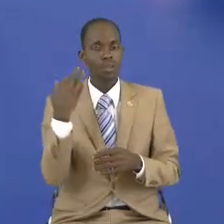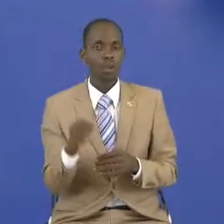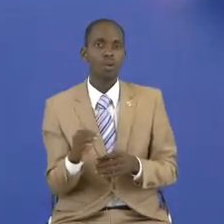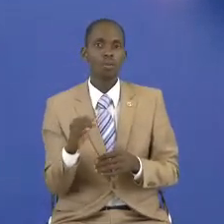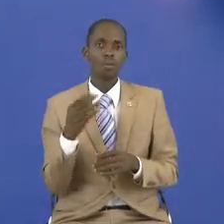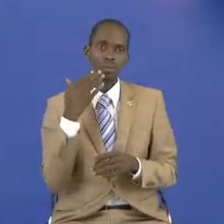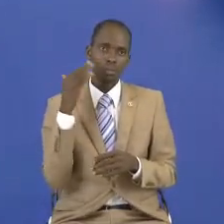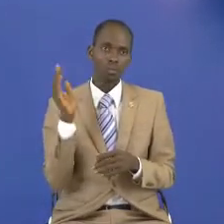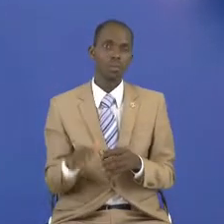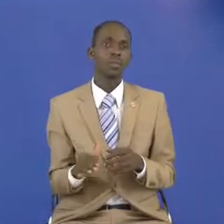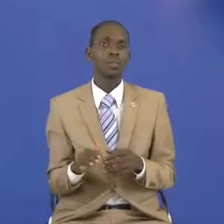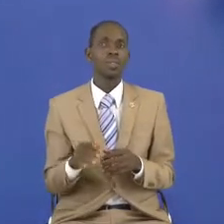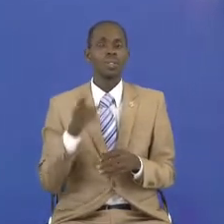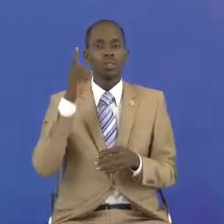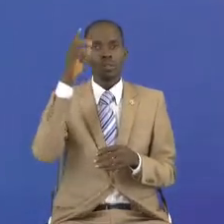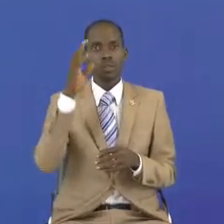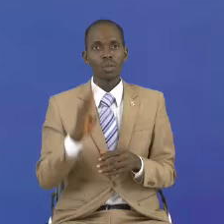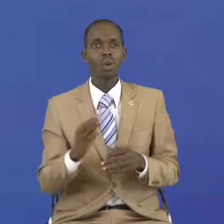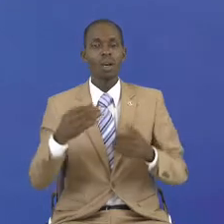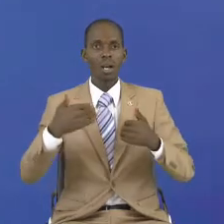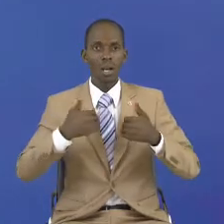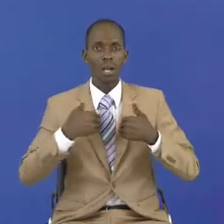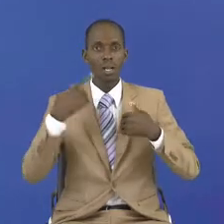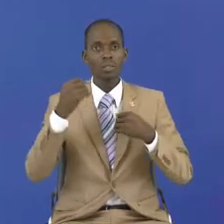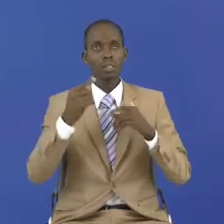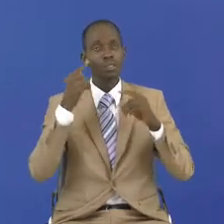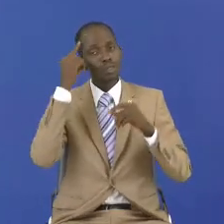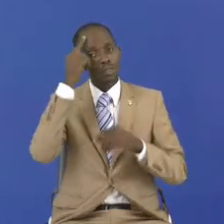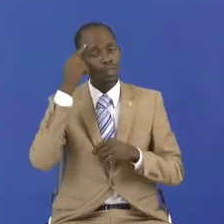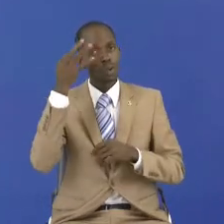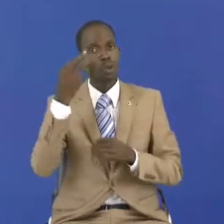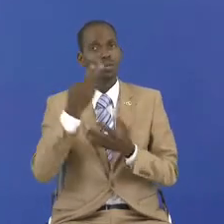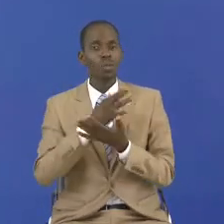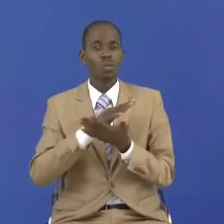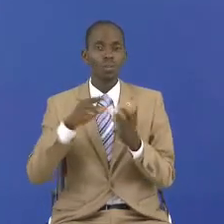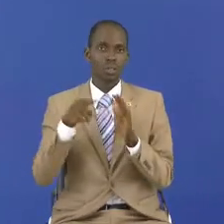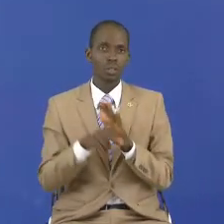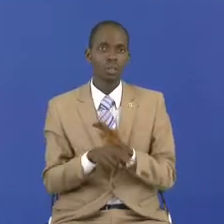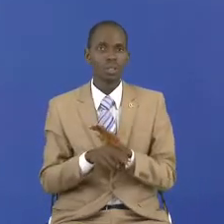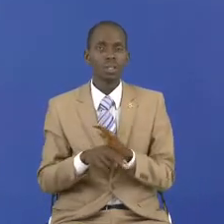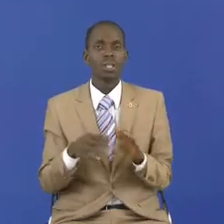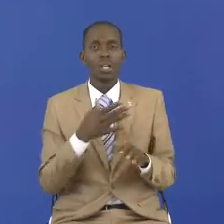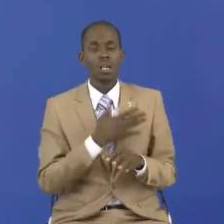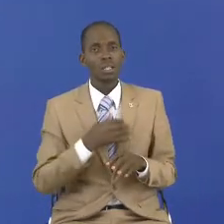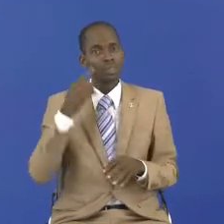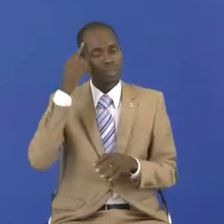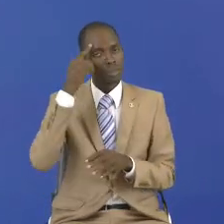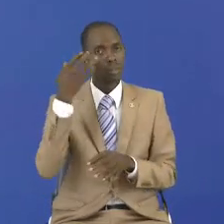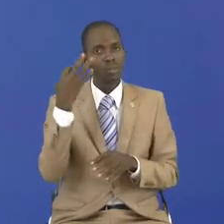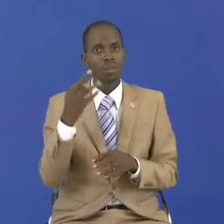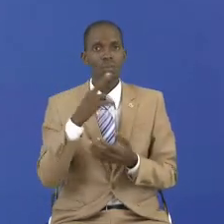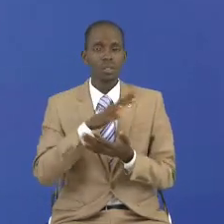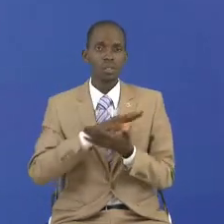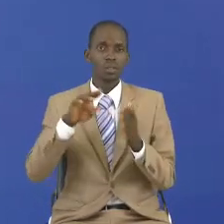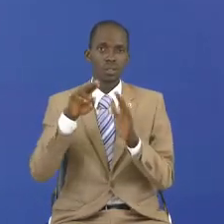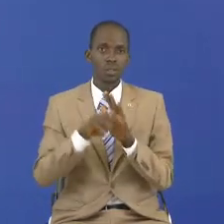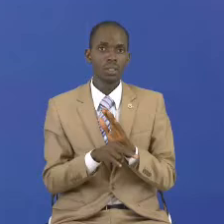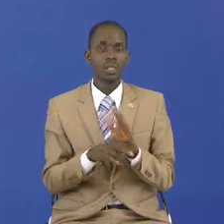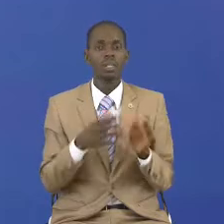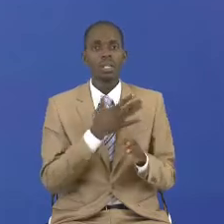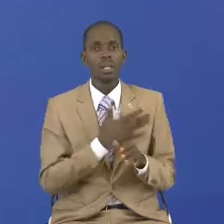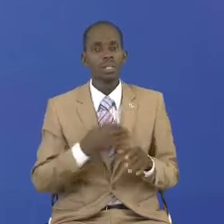has the thought of holiness and the thought of righteousness and a thought of